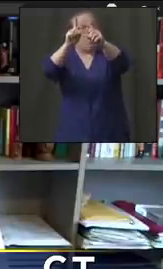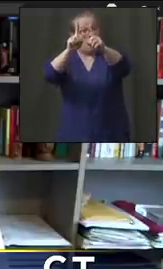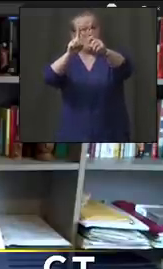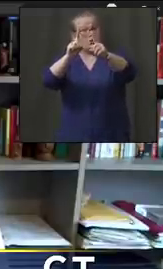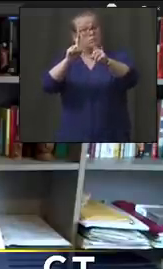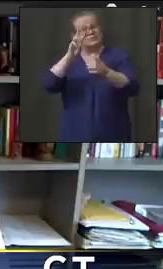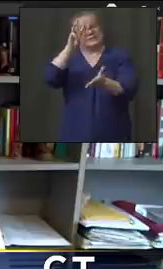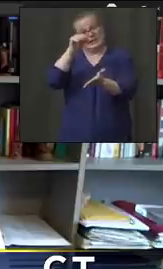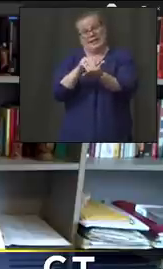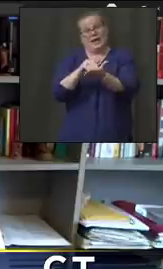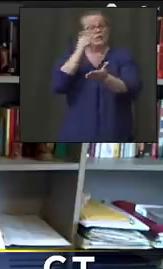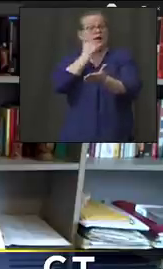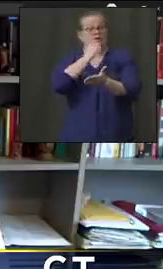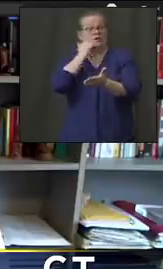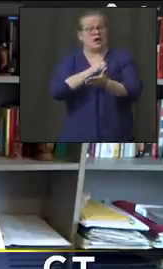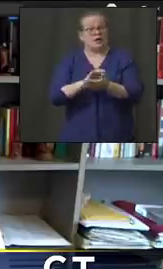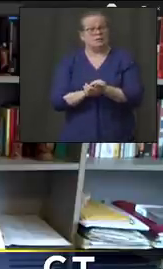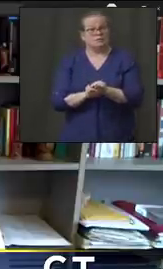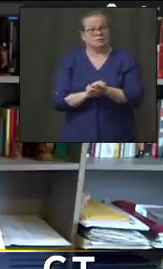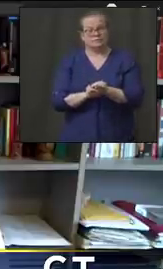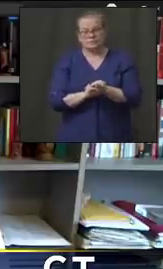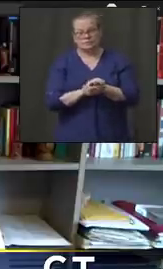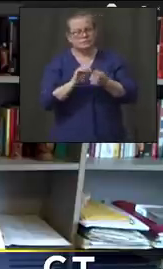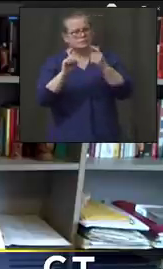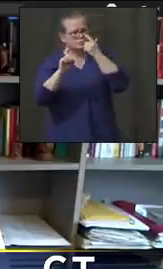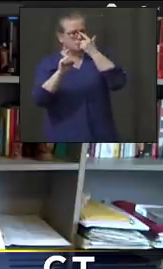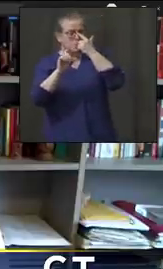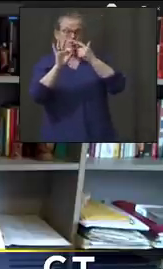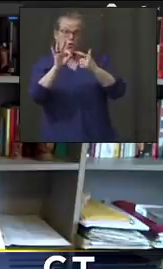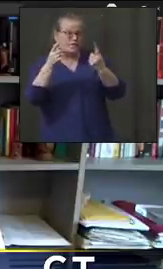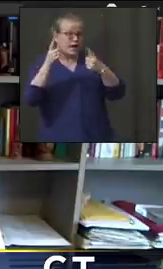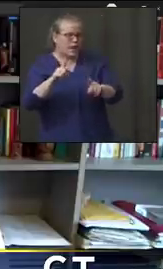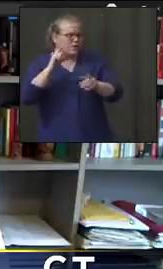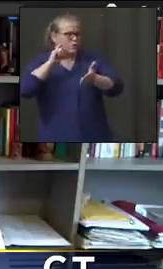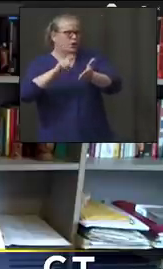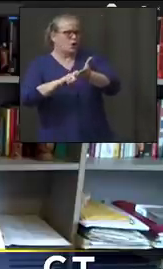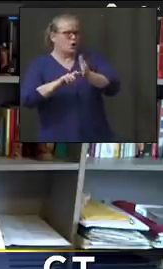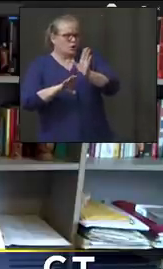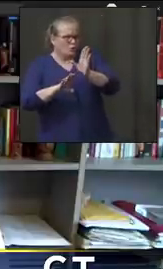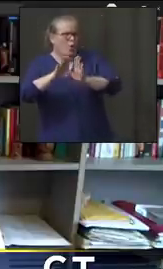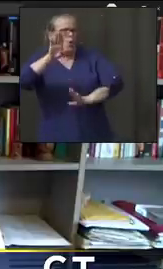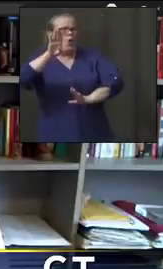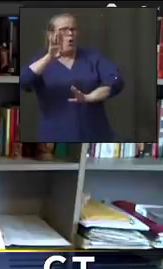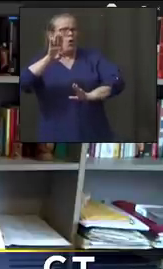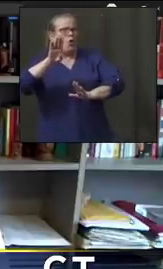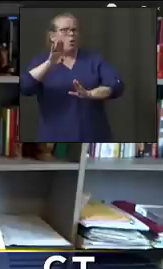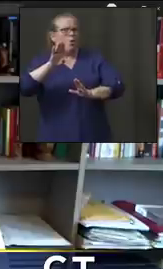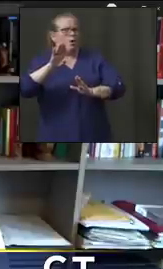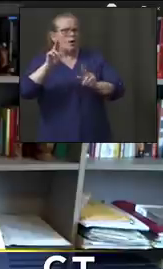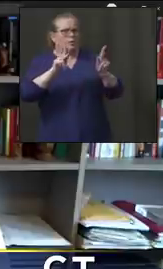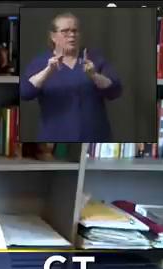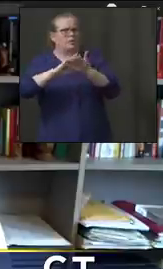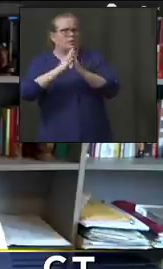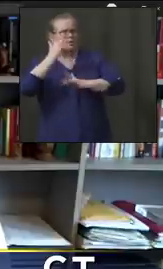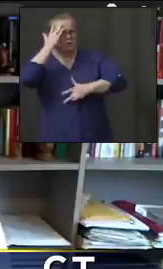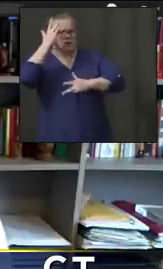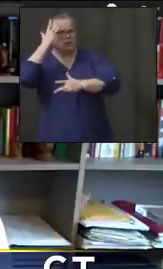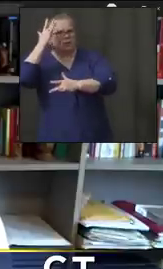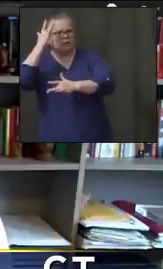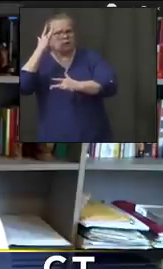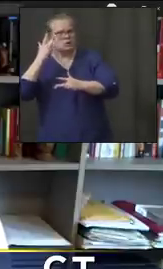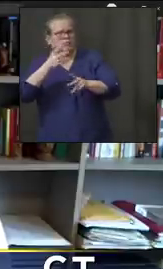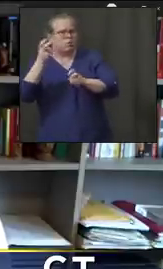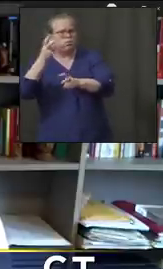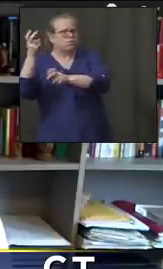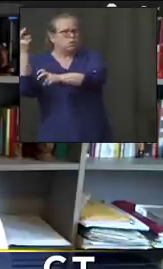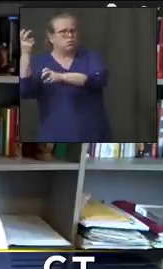infection rates begin to increase again, what is the trigger to pull us back? So that's